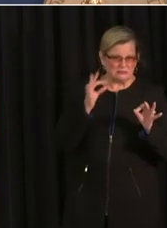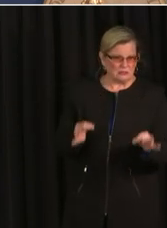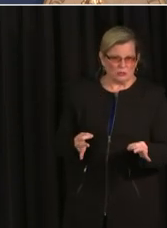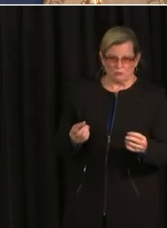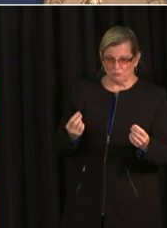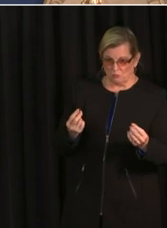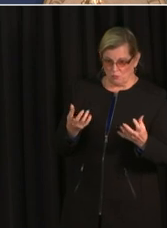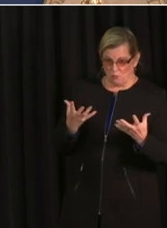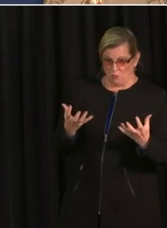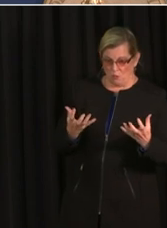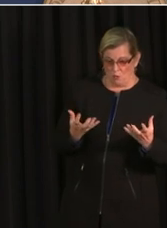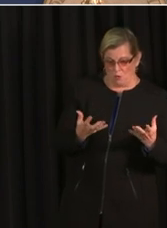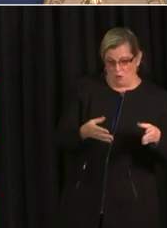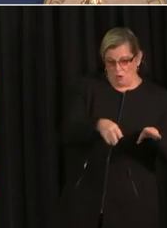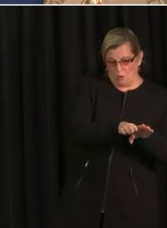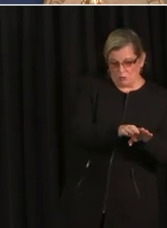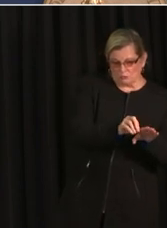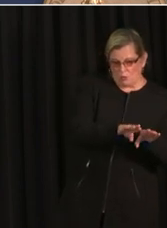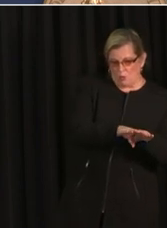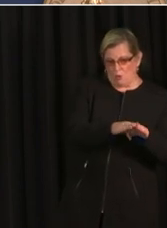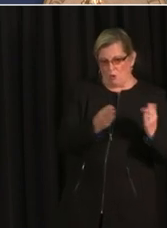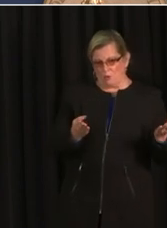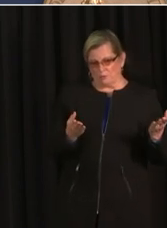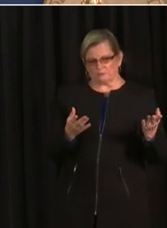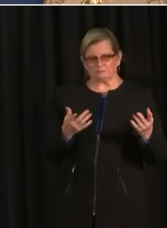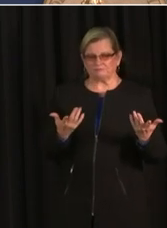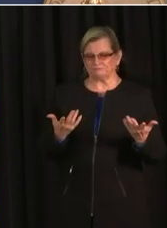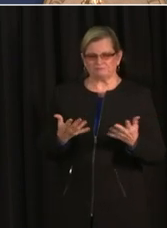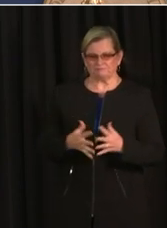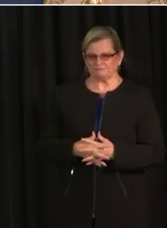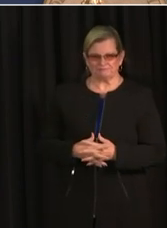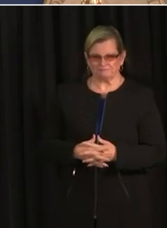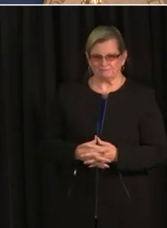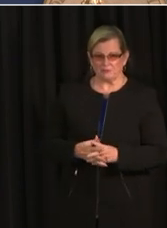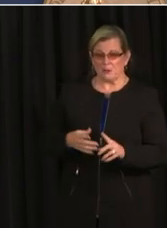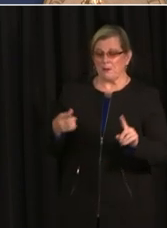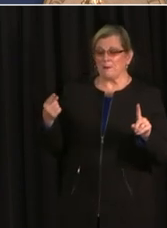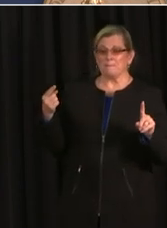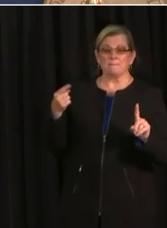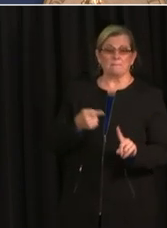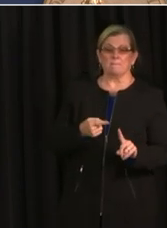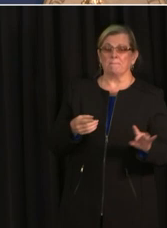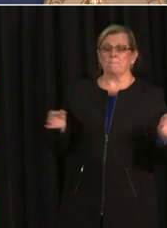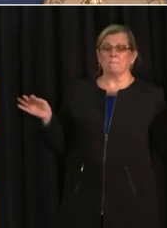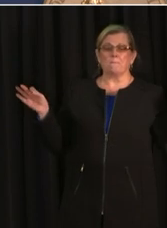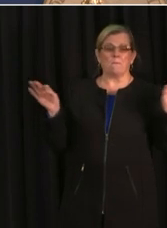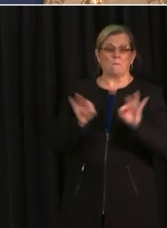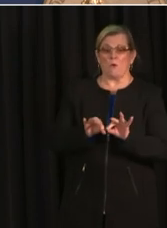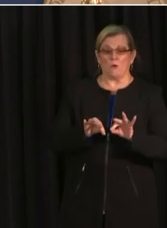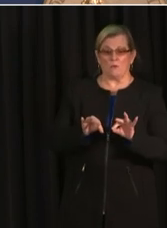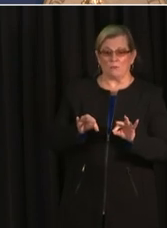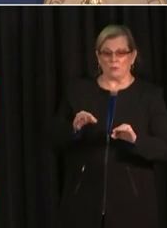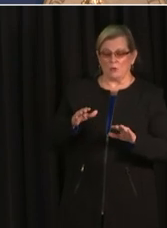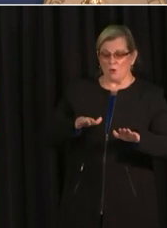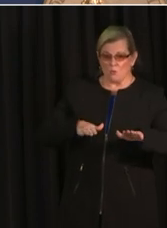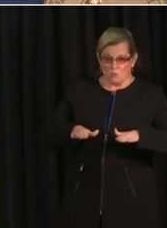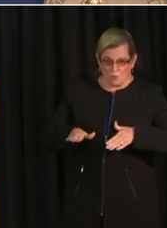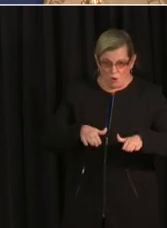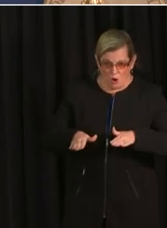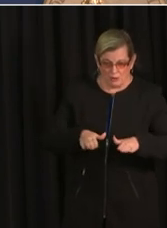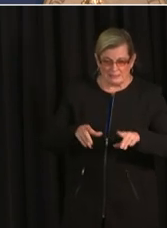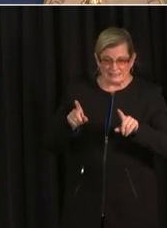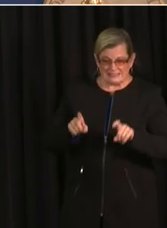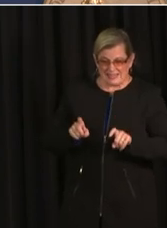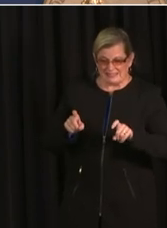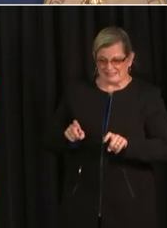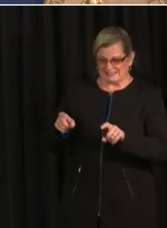by location. So the bottom line is that we're moving our walk-up sites